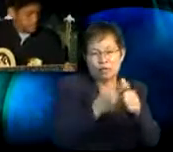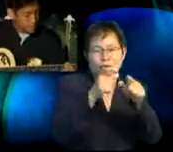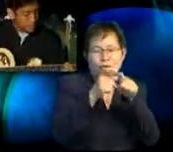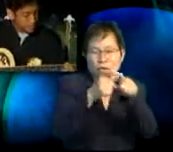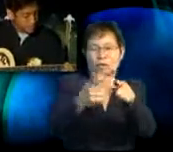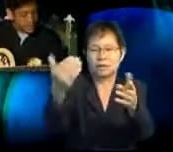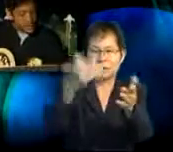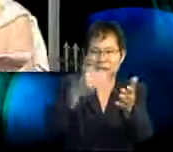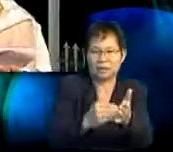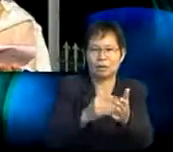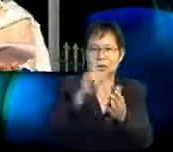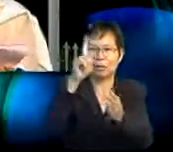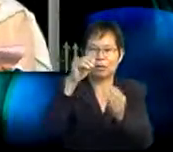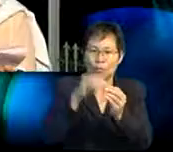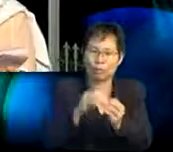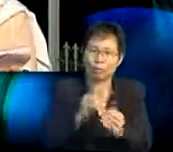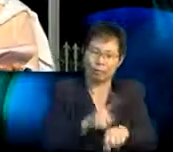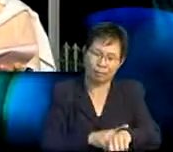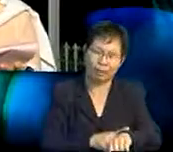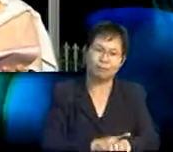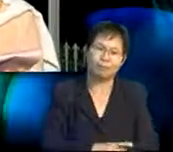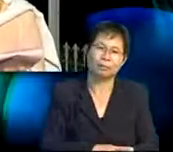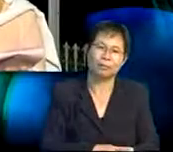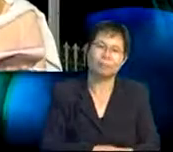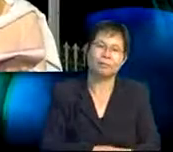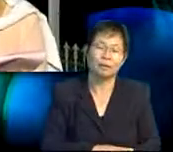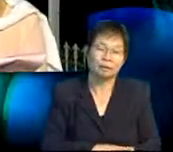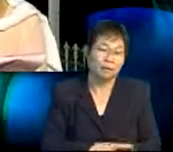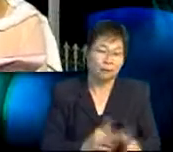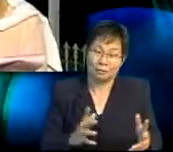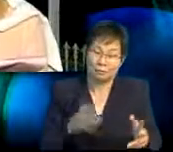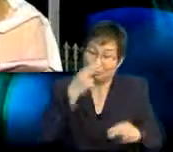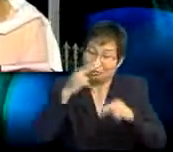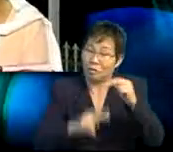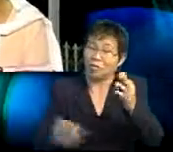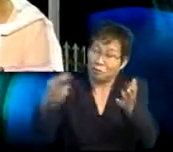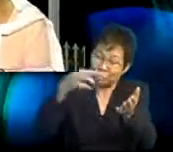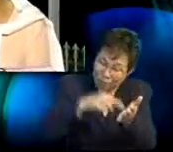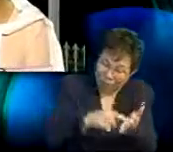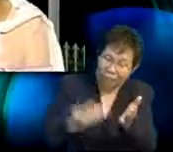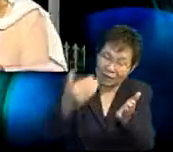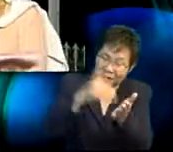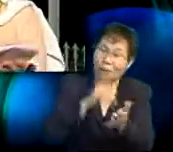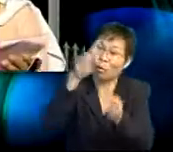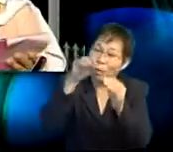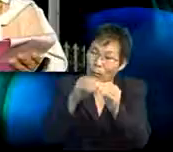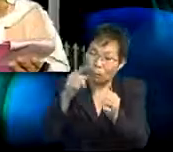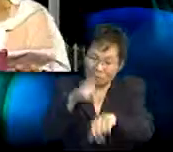Okay. Okay. Now that's funny. Repeat again one more time.